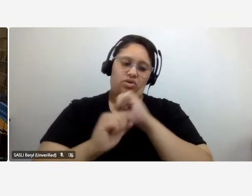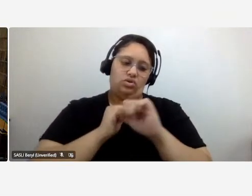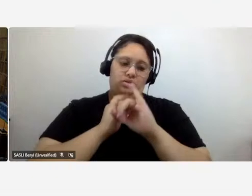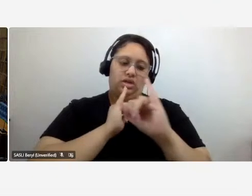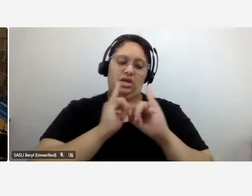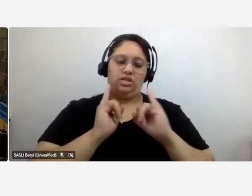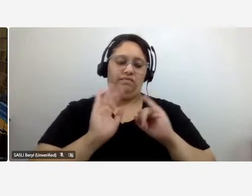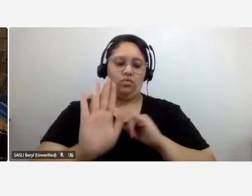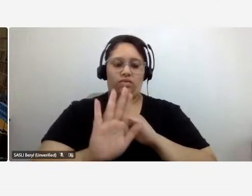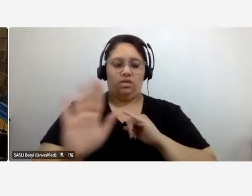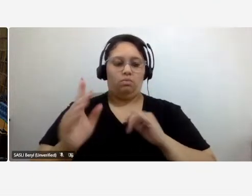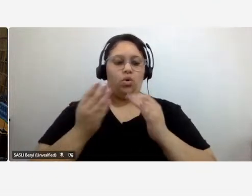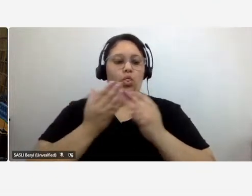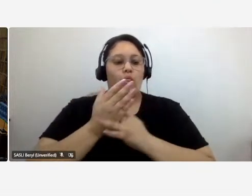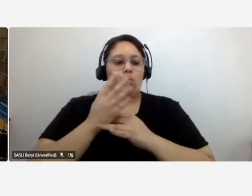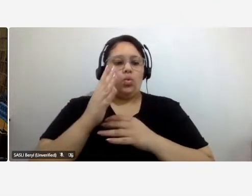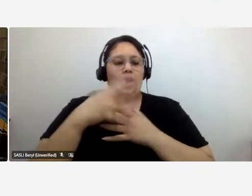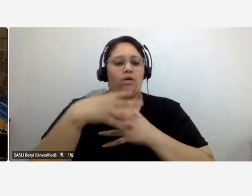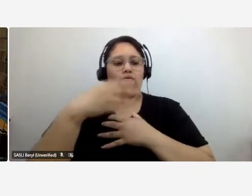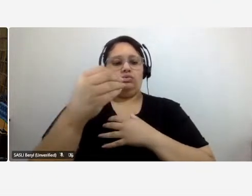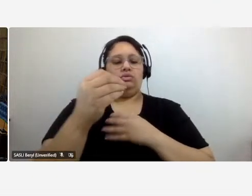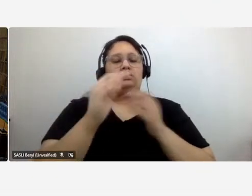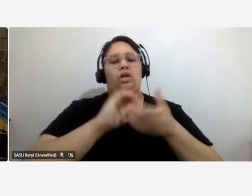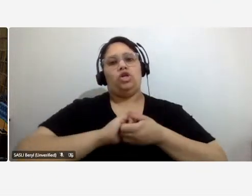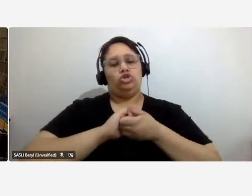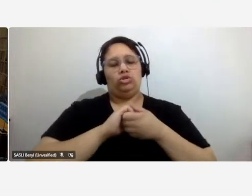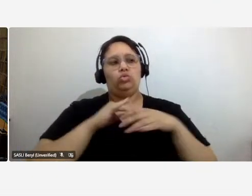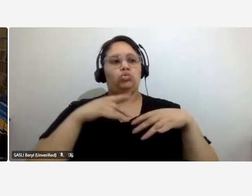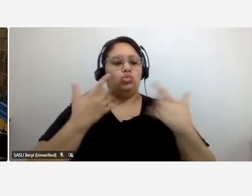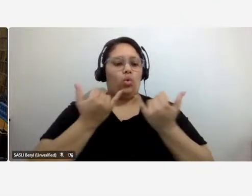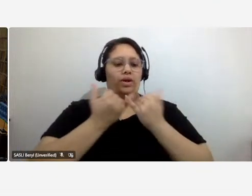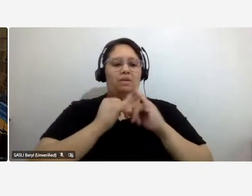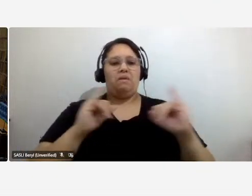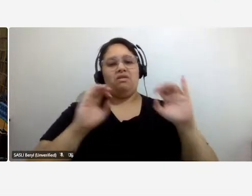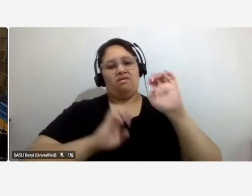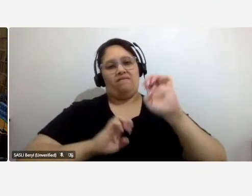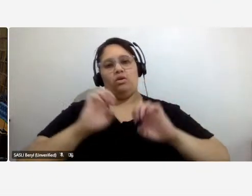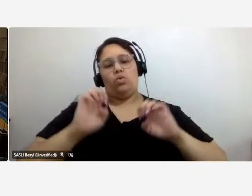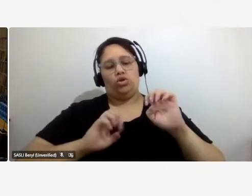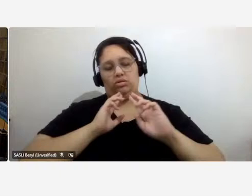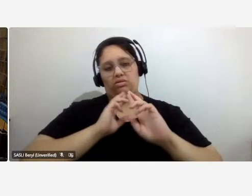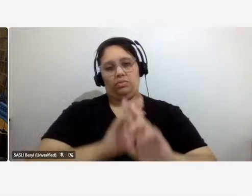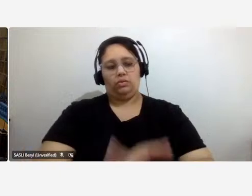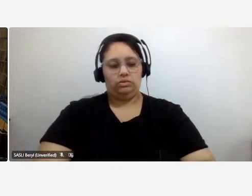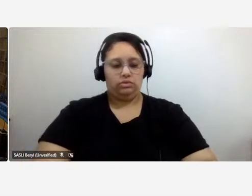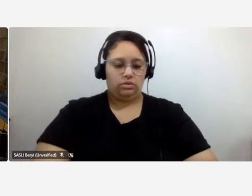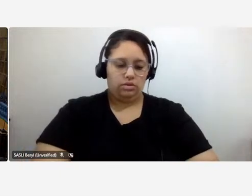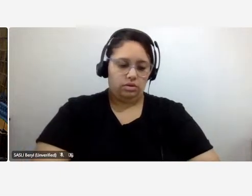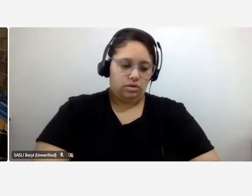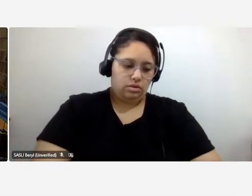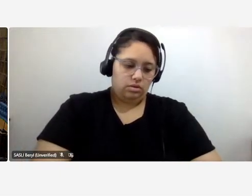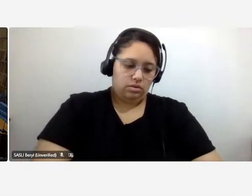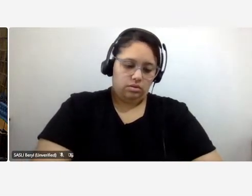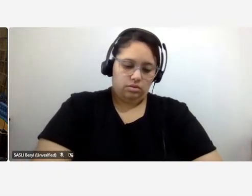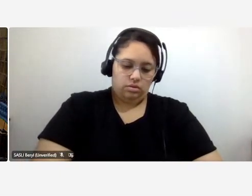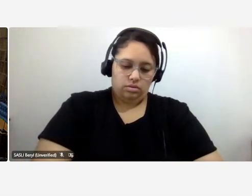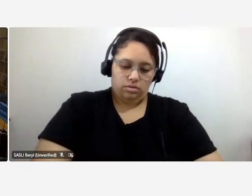And it's always done by an external agency. So it's an independent evaluation report.